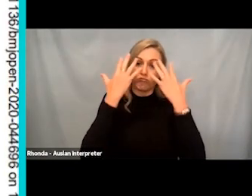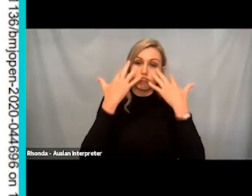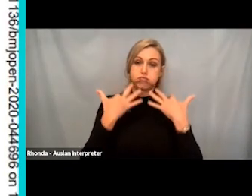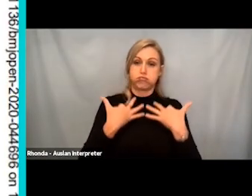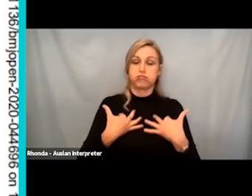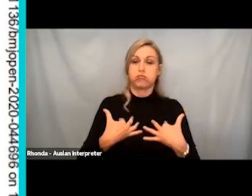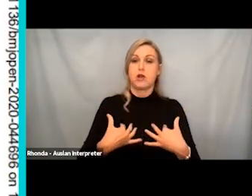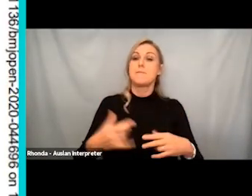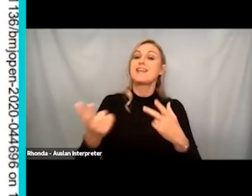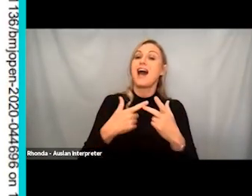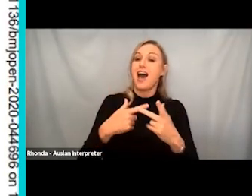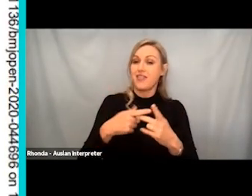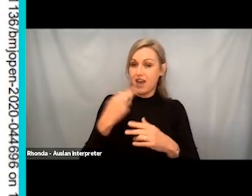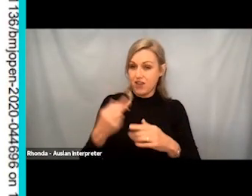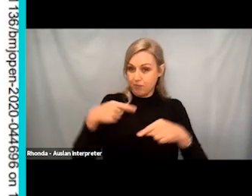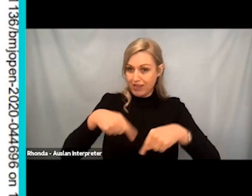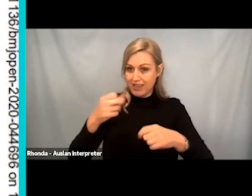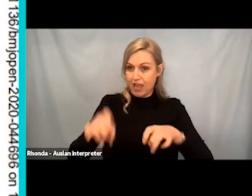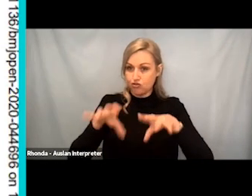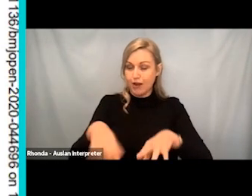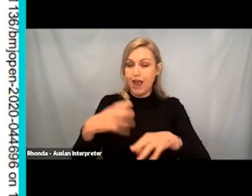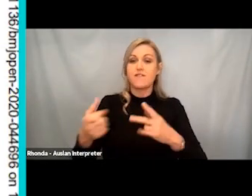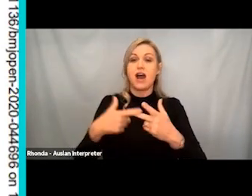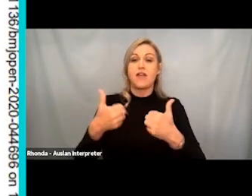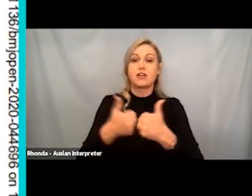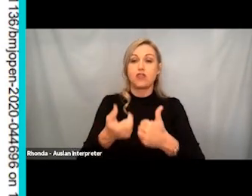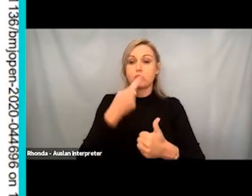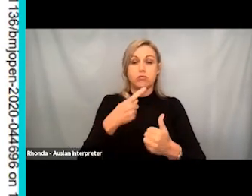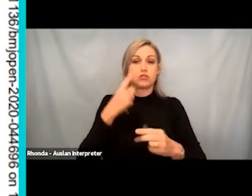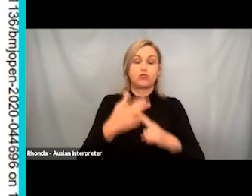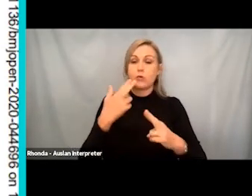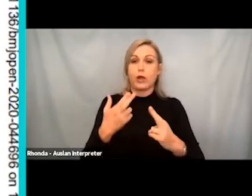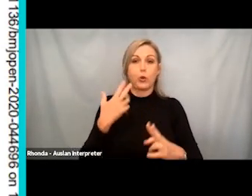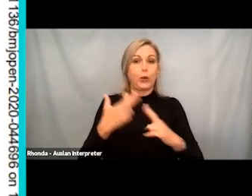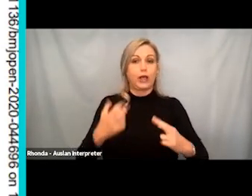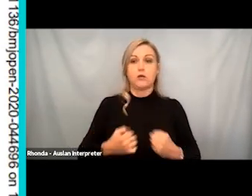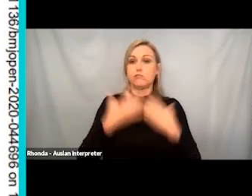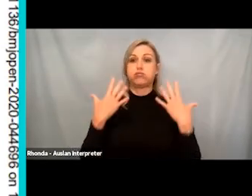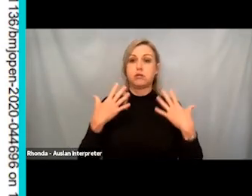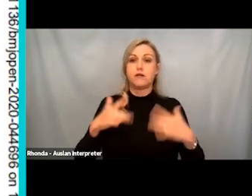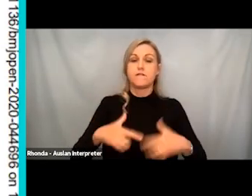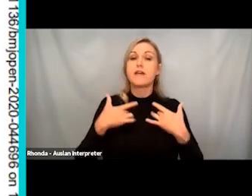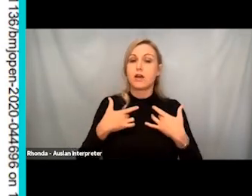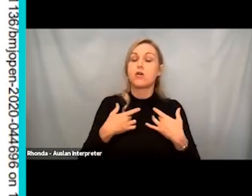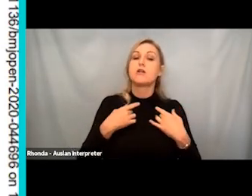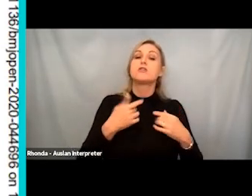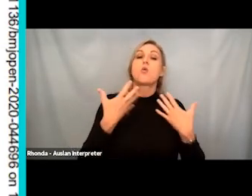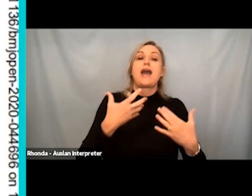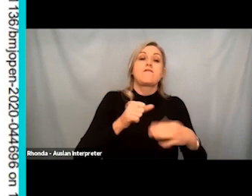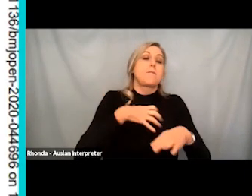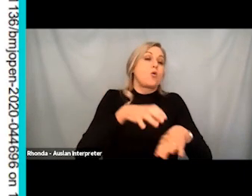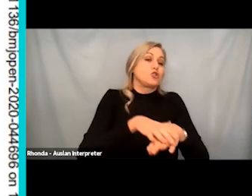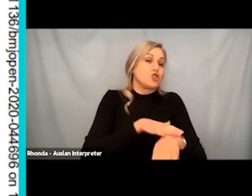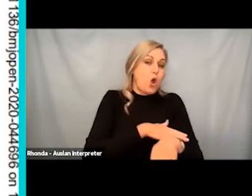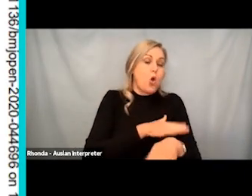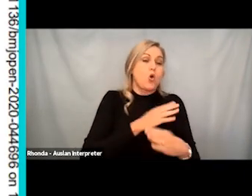immediate release, which is what's available here in this country. Some of the other trials of dexamphetamine were with the slow release preparation, which is really, in fact, quite